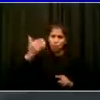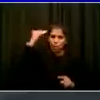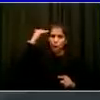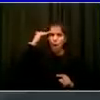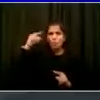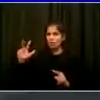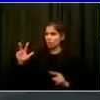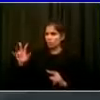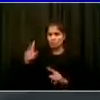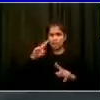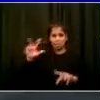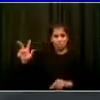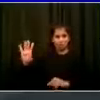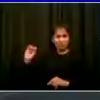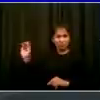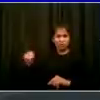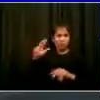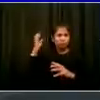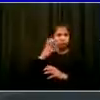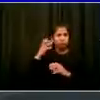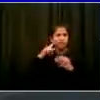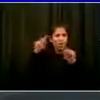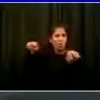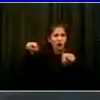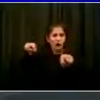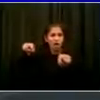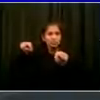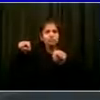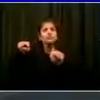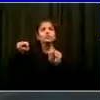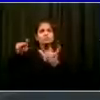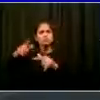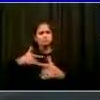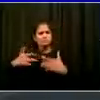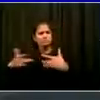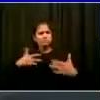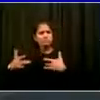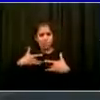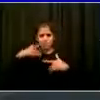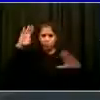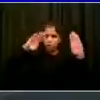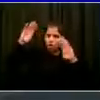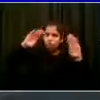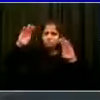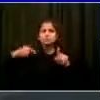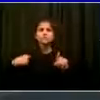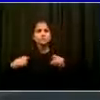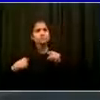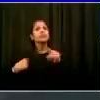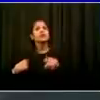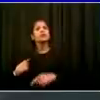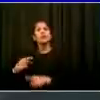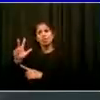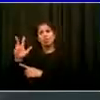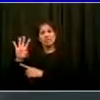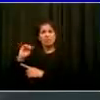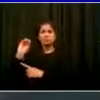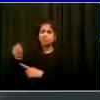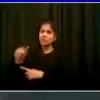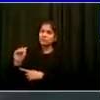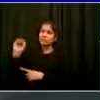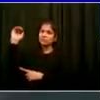concerned, to say the least. Haven't seen as much growth there as expected. That's a good thing, but we are watching very, very carefully.